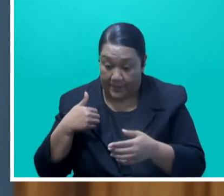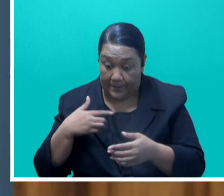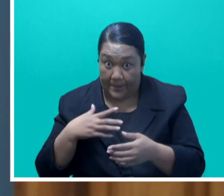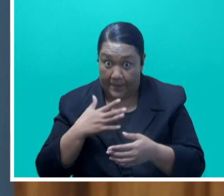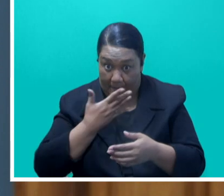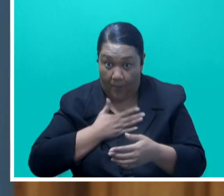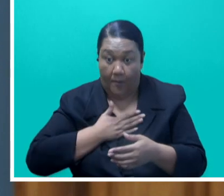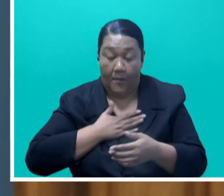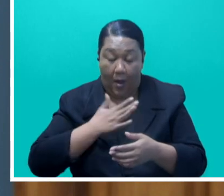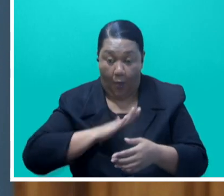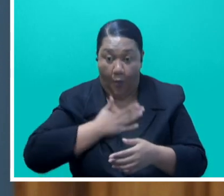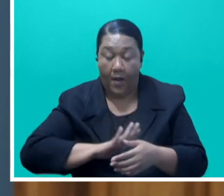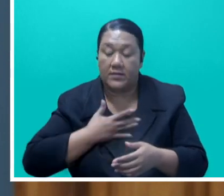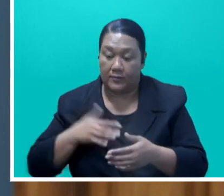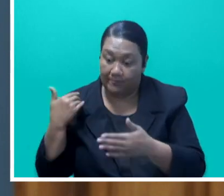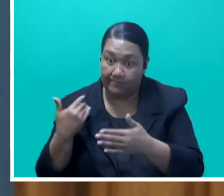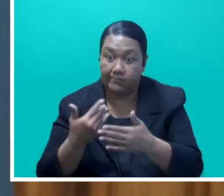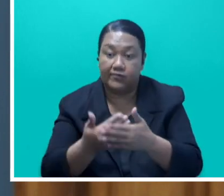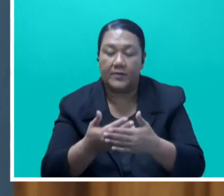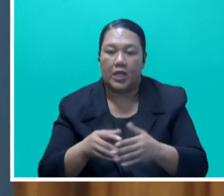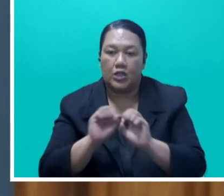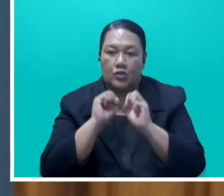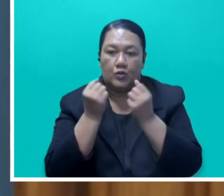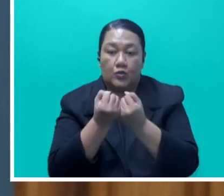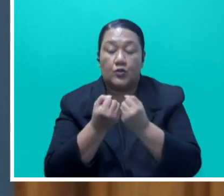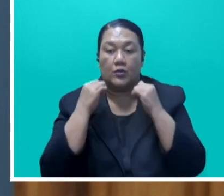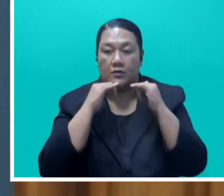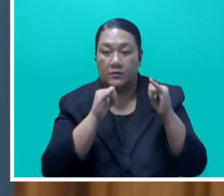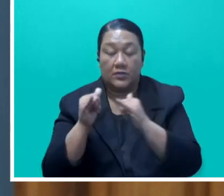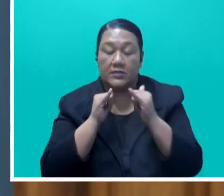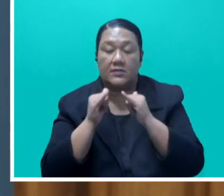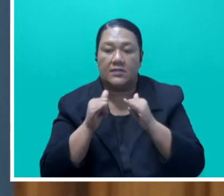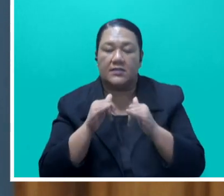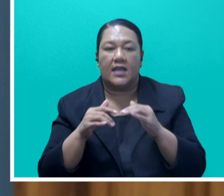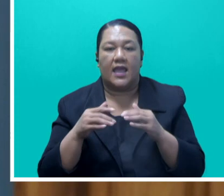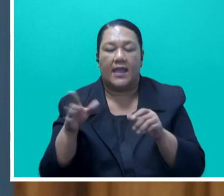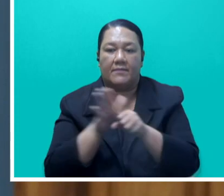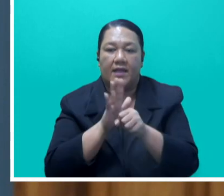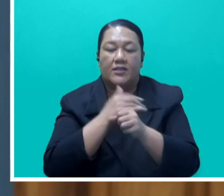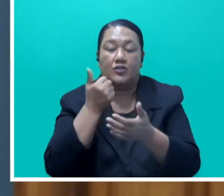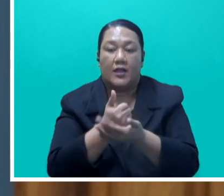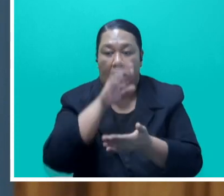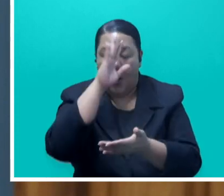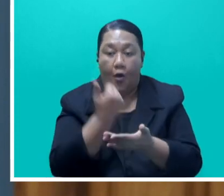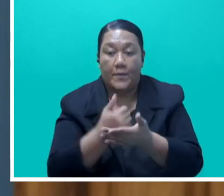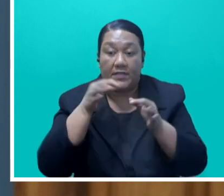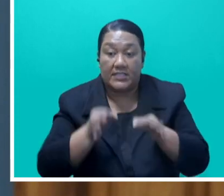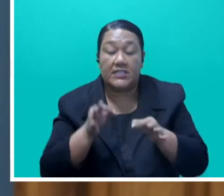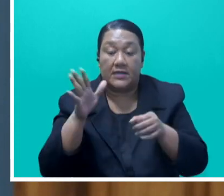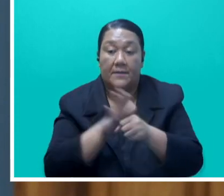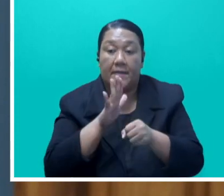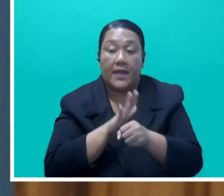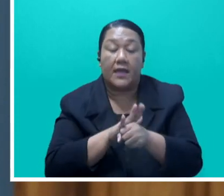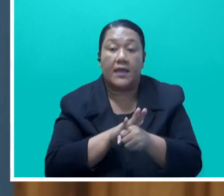the people of my country on the values of social justice and equality. It is my hope that our deliberations and the decisions we make in this august